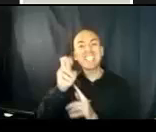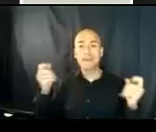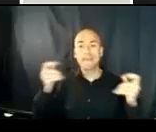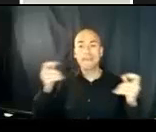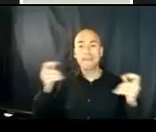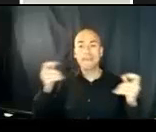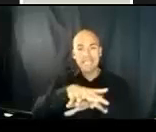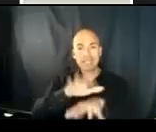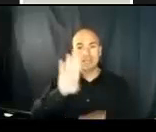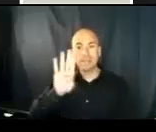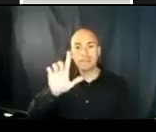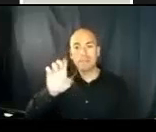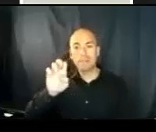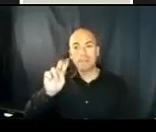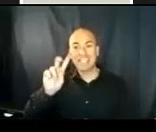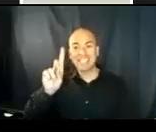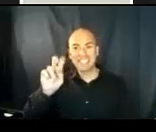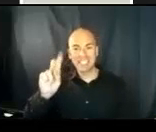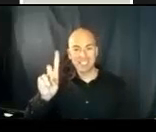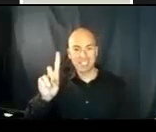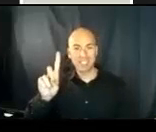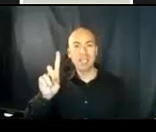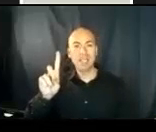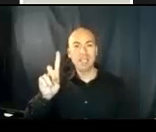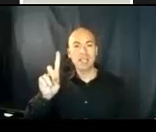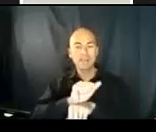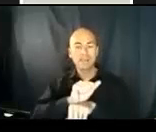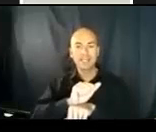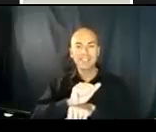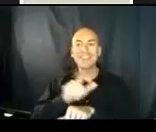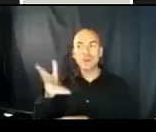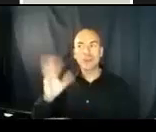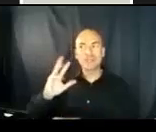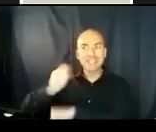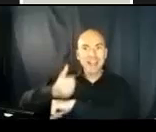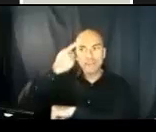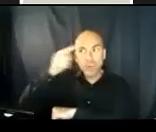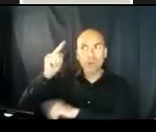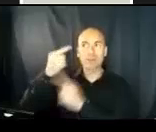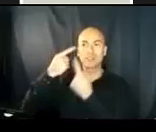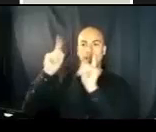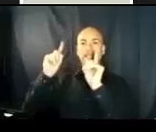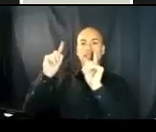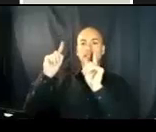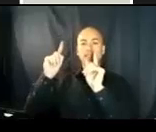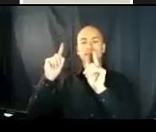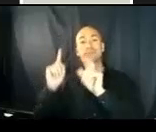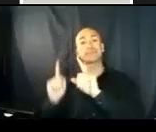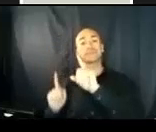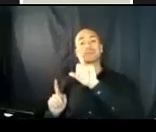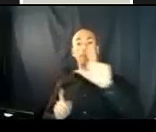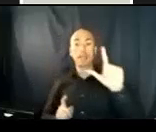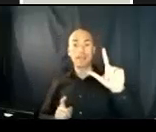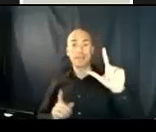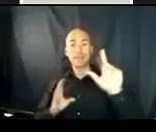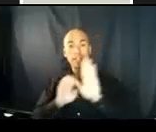learning, you want to make sure you set them up for success and set them up for a great start. So here on my left, I have an example. Welcome, I'm so happy you're